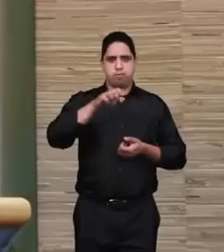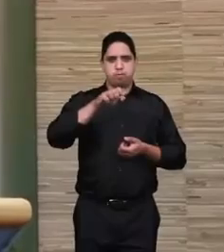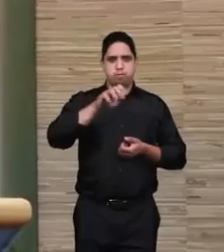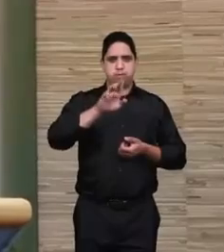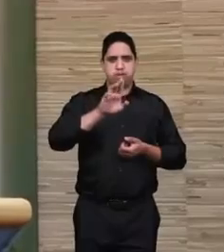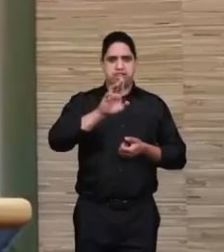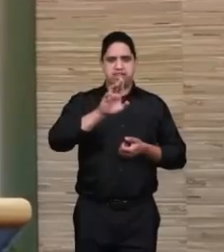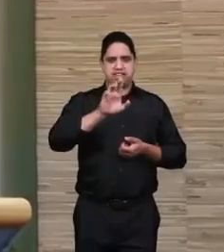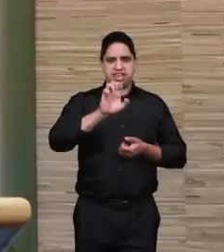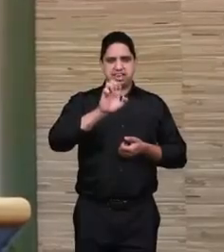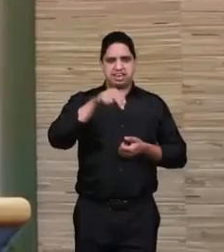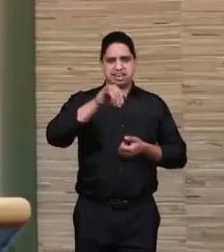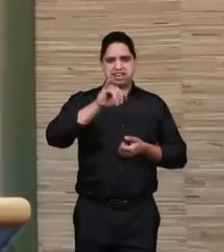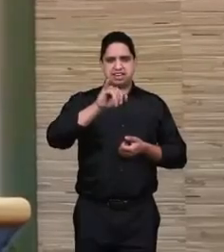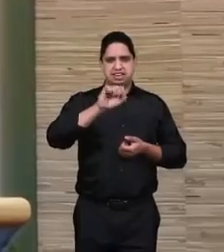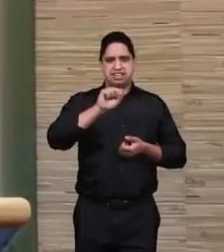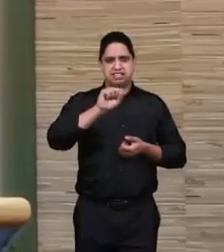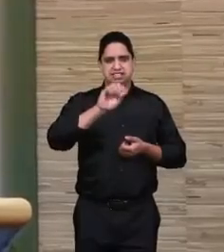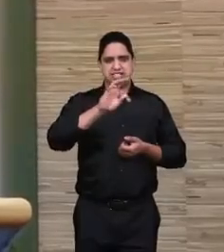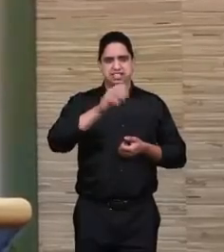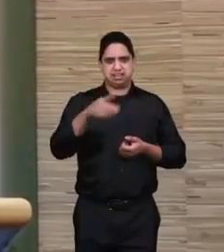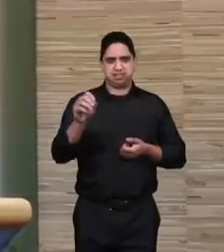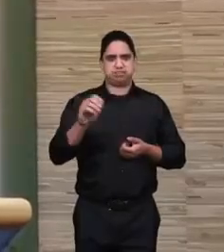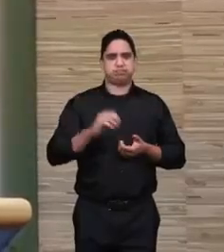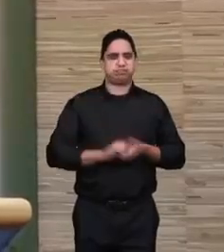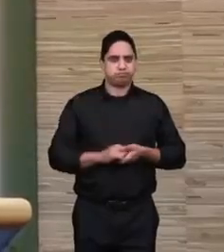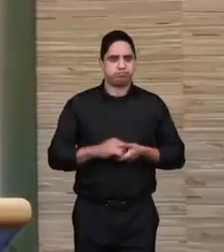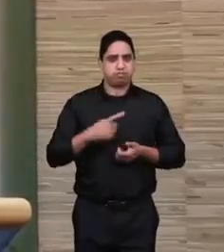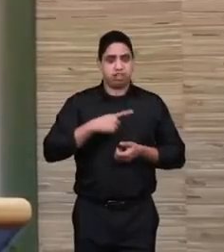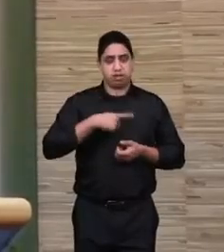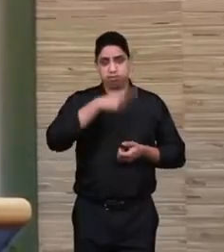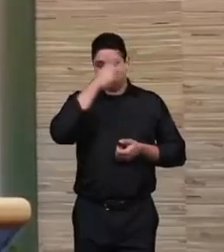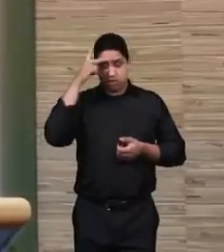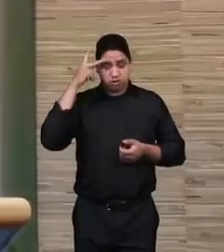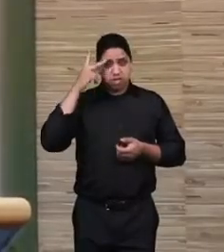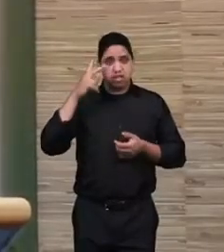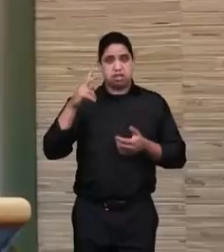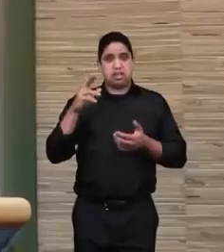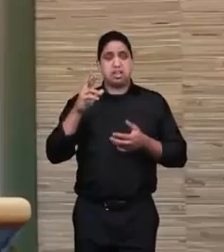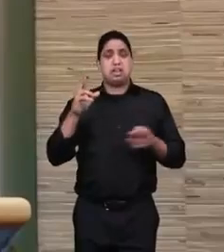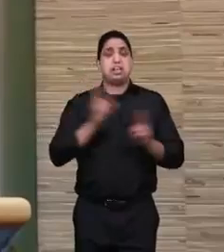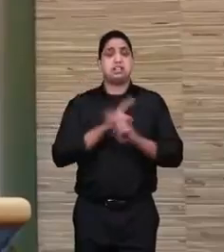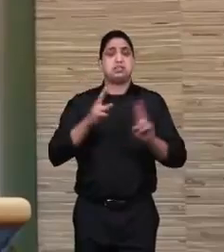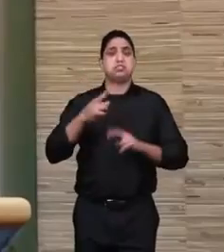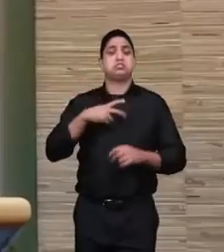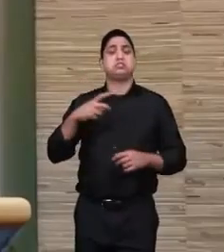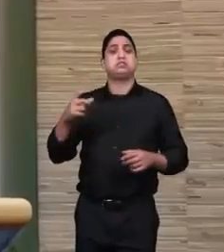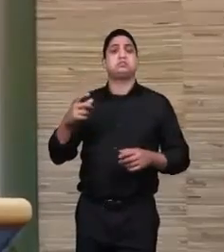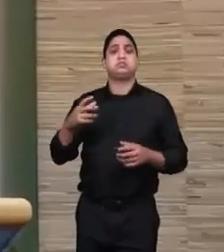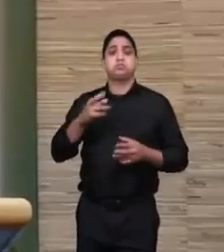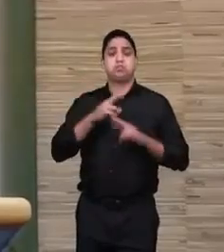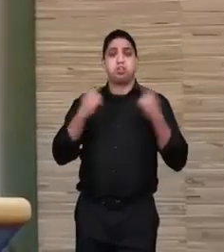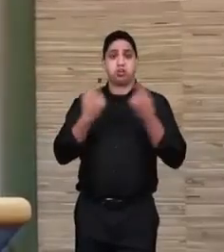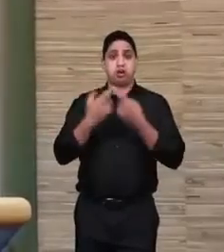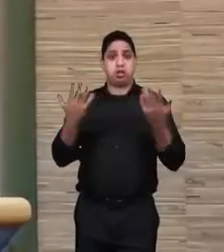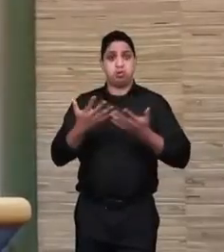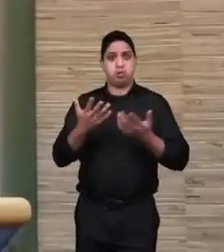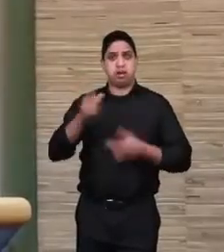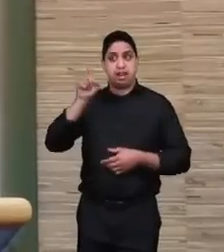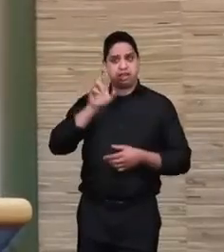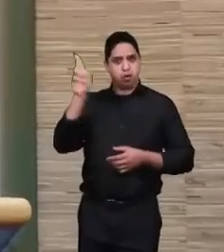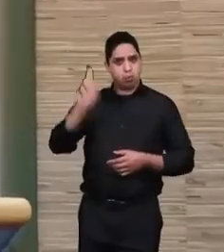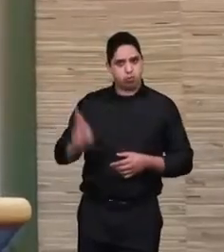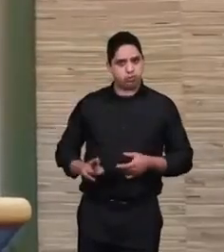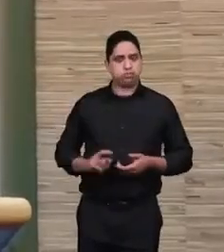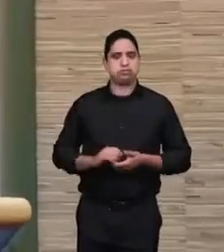And here we have a list of brethren from the former Soviet Union who were in a meeting this week with Pastor Alexandre and Pastor